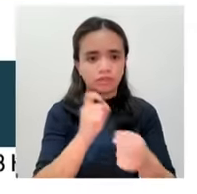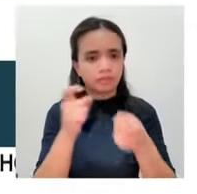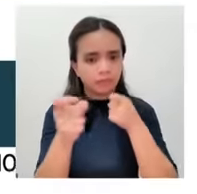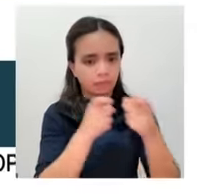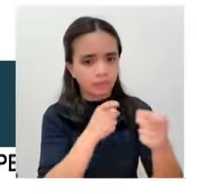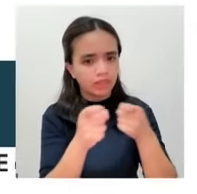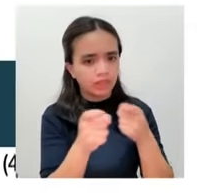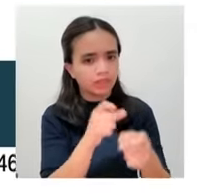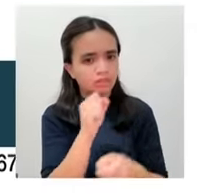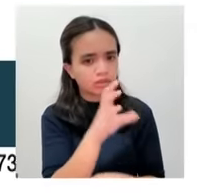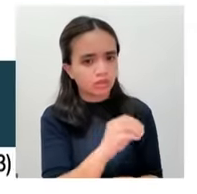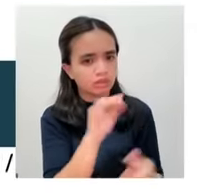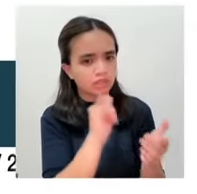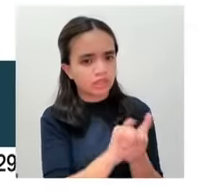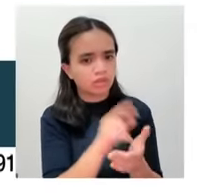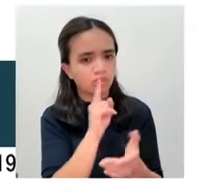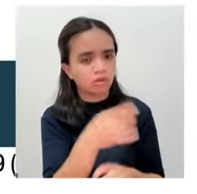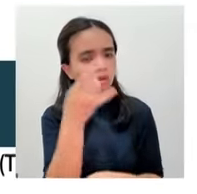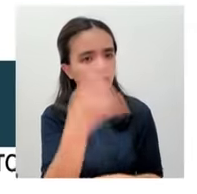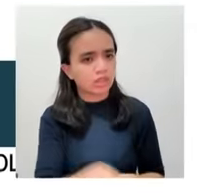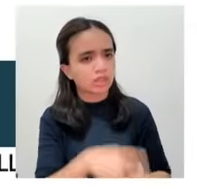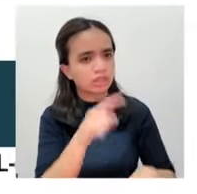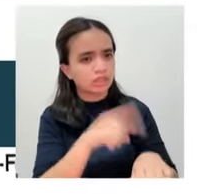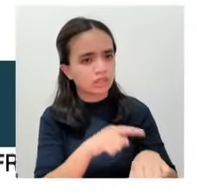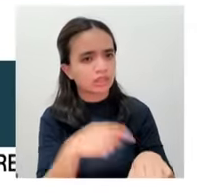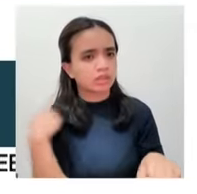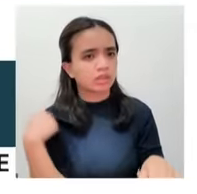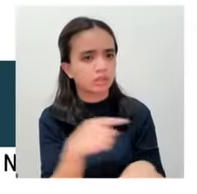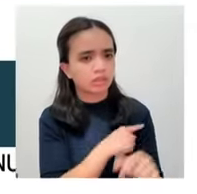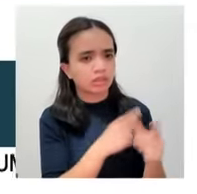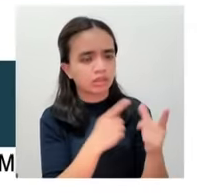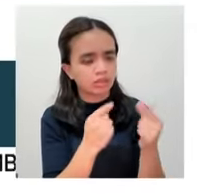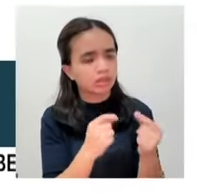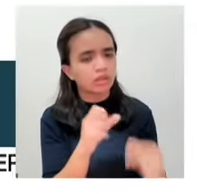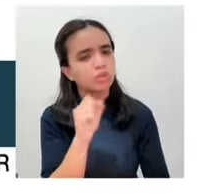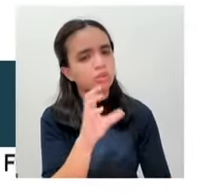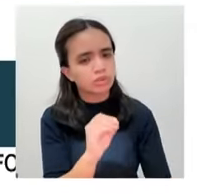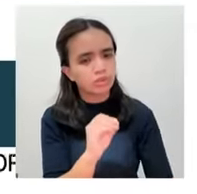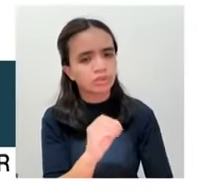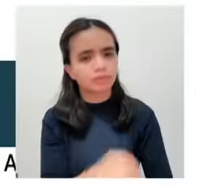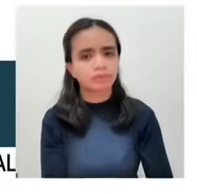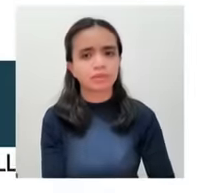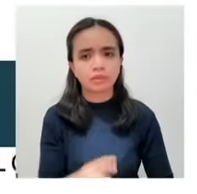So exactly. That was the only time that we did so.